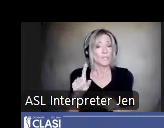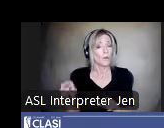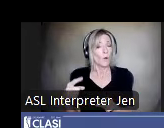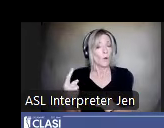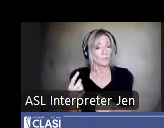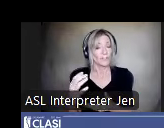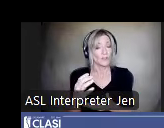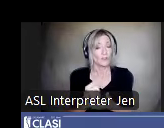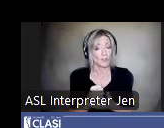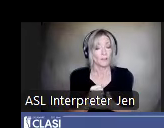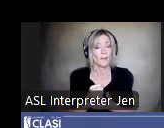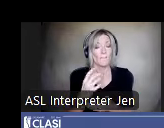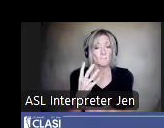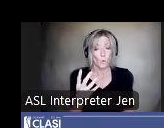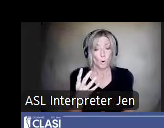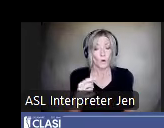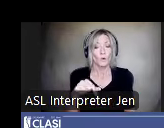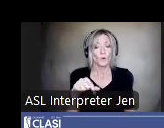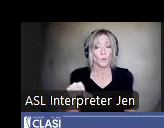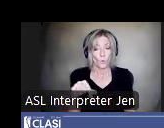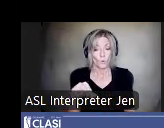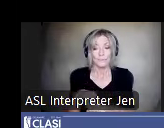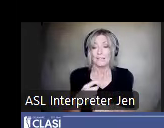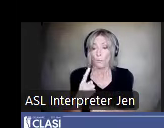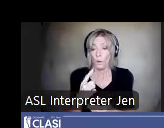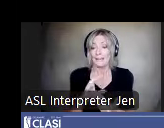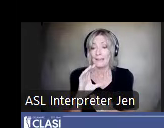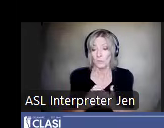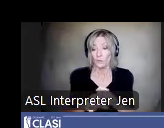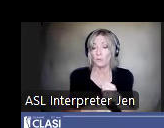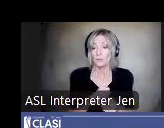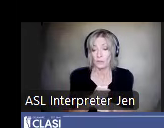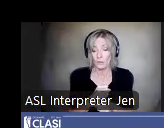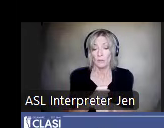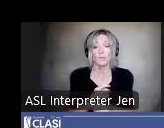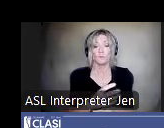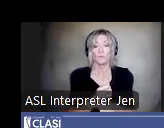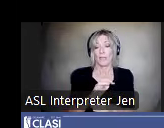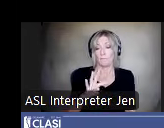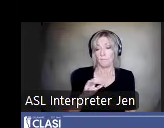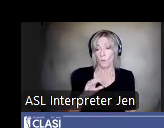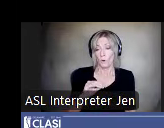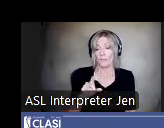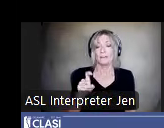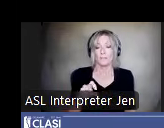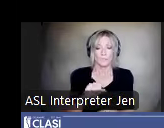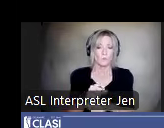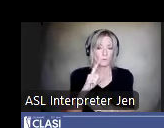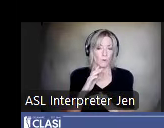earn 4 quarters in a calendar year. So in order to get 40 quarters, you have to work for at least 10